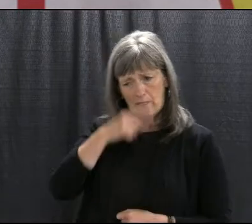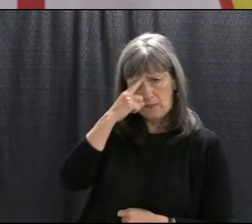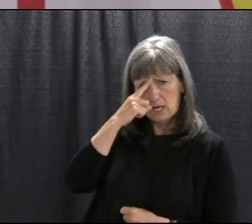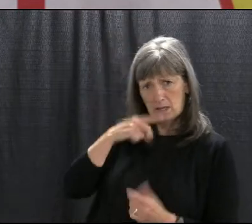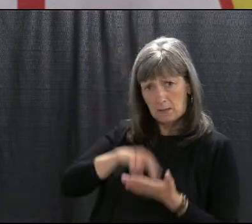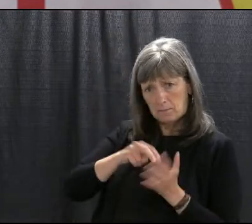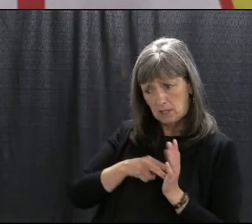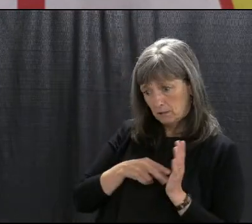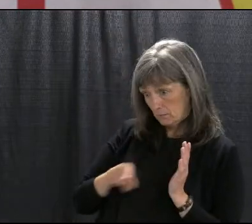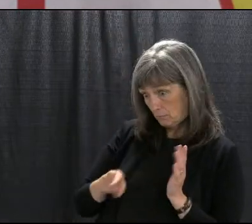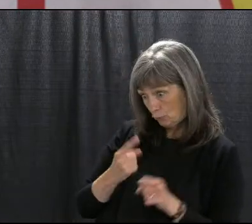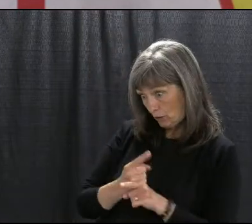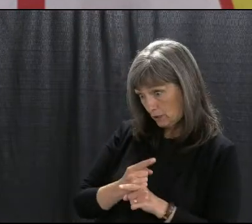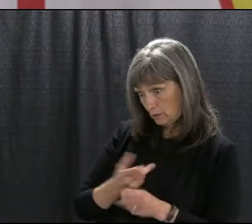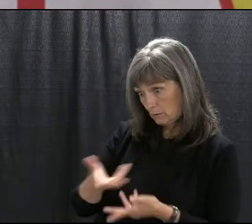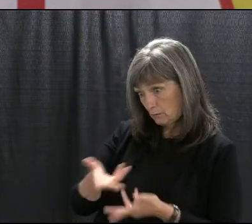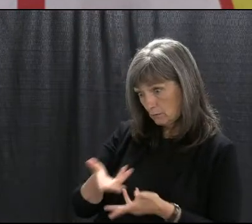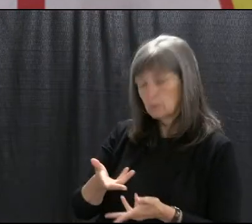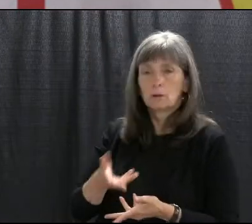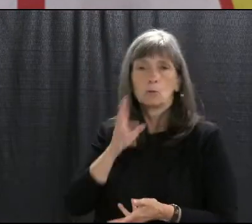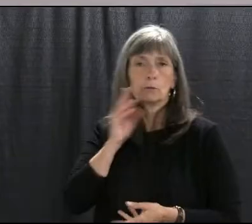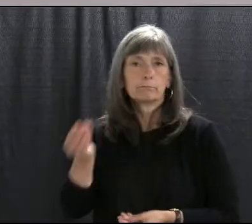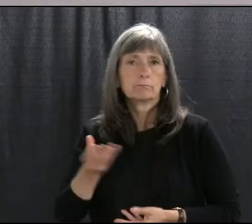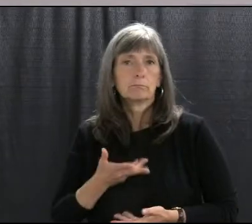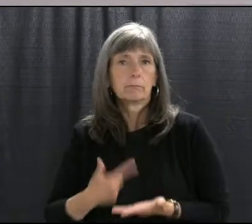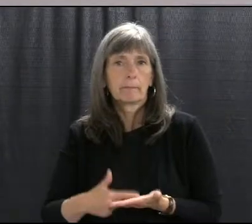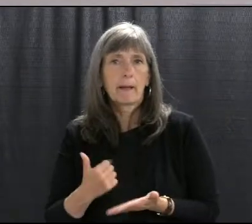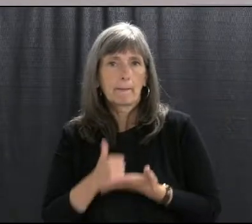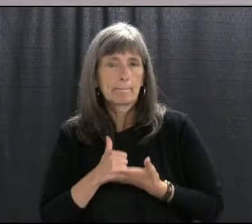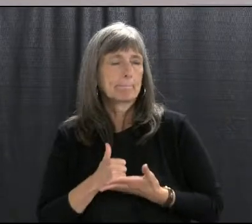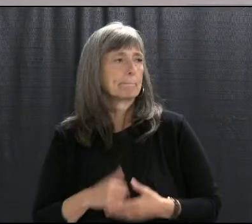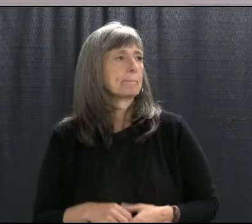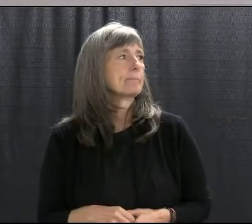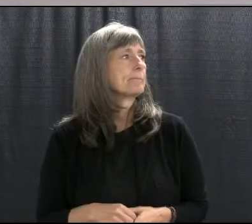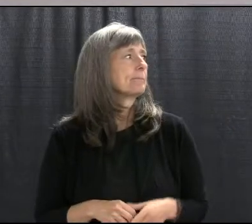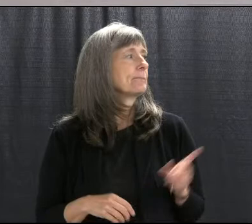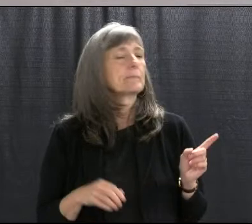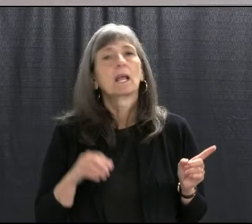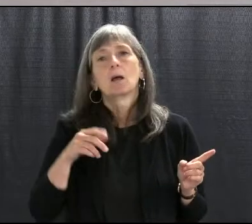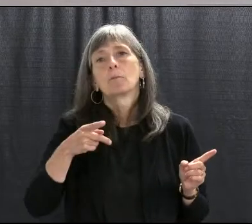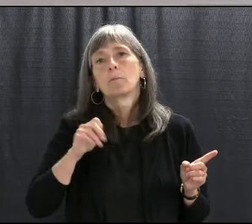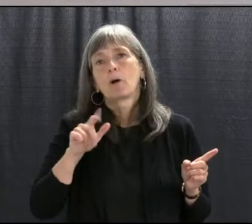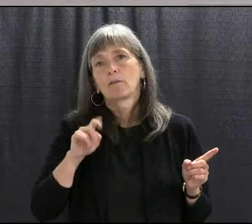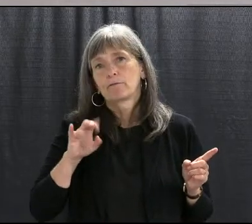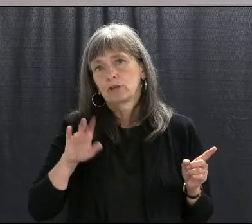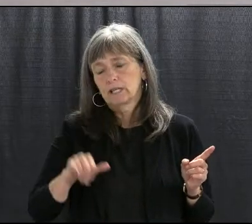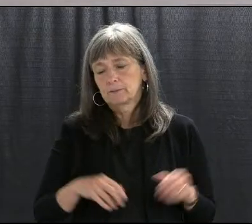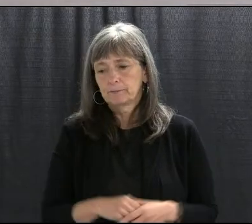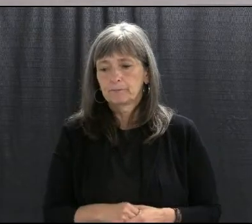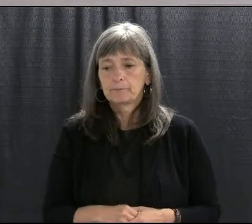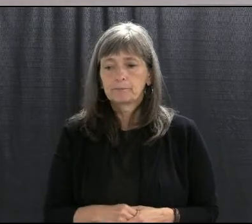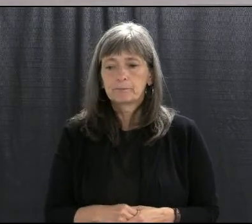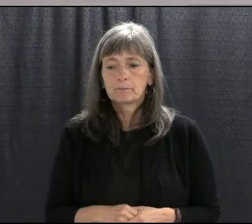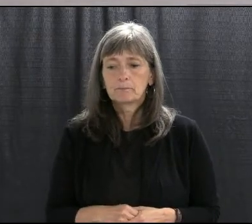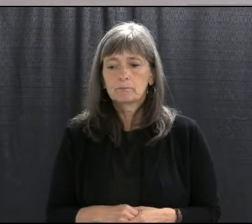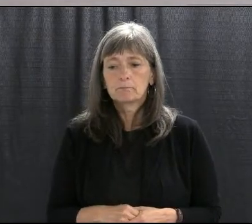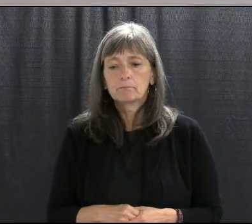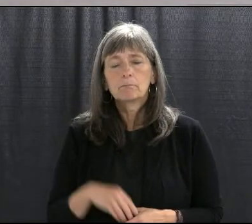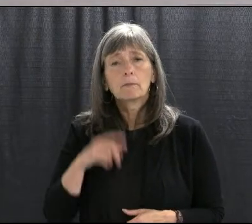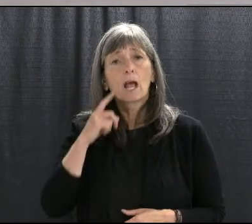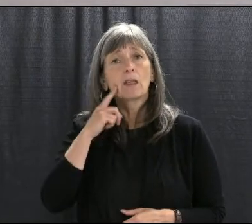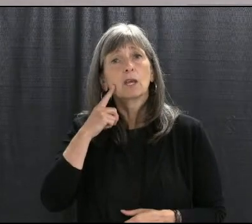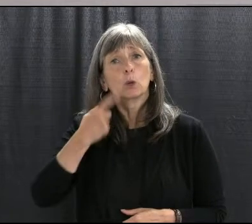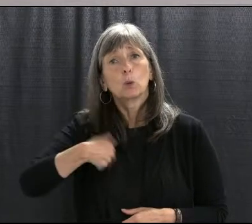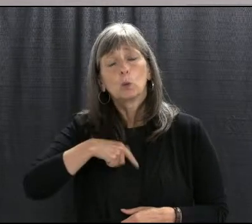reduce the surgical backlog. I'd just like to add one comment to it. I think that the innovations that will occur to increase the